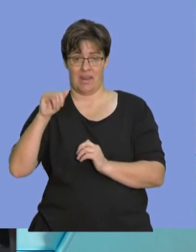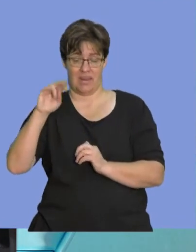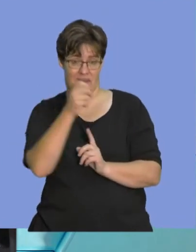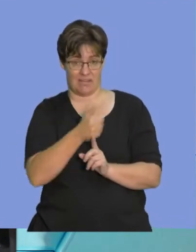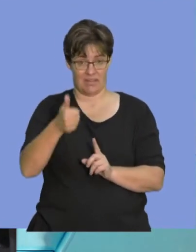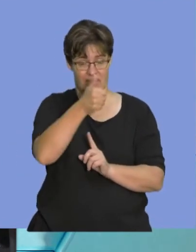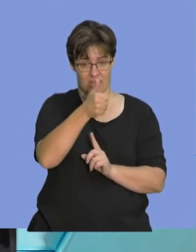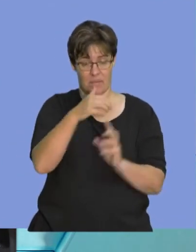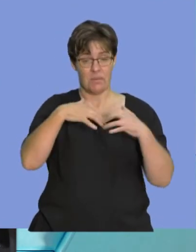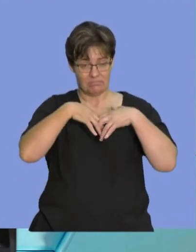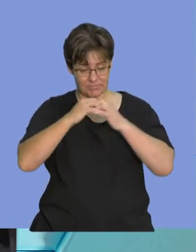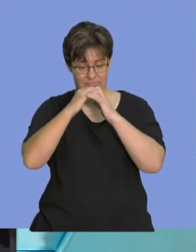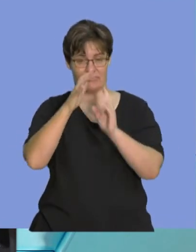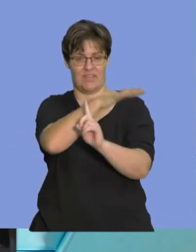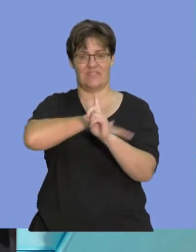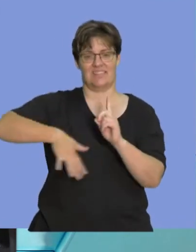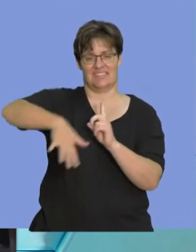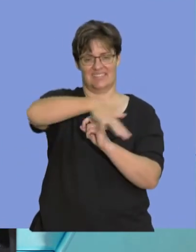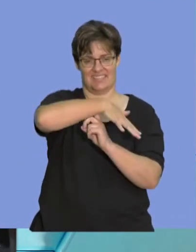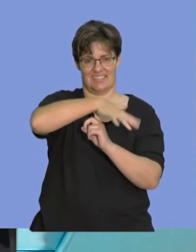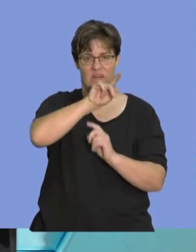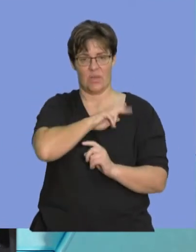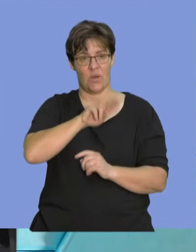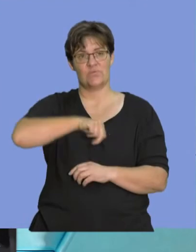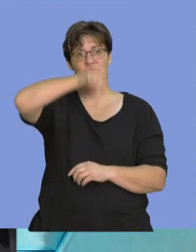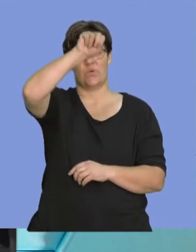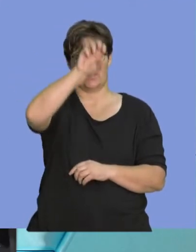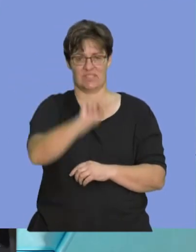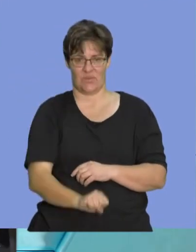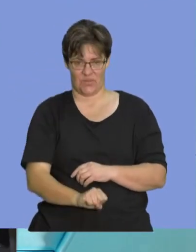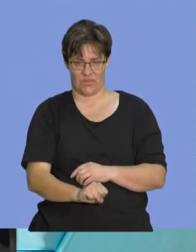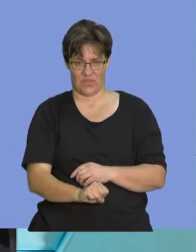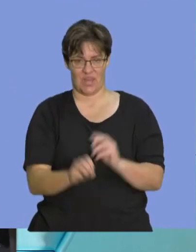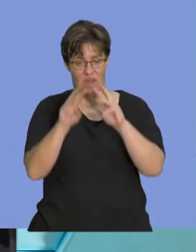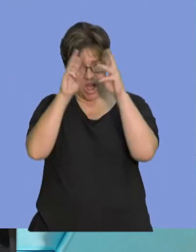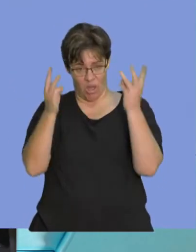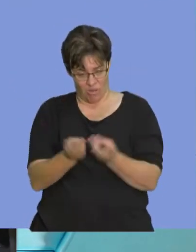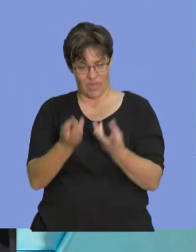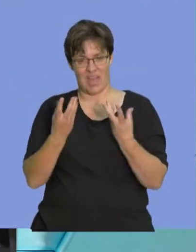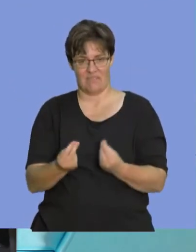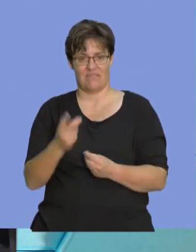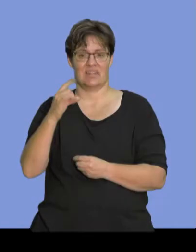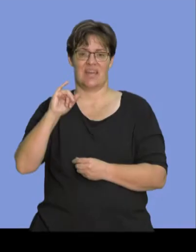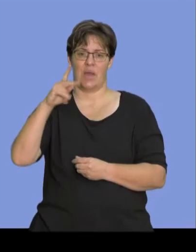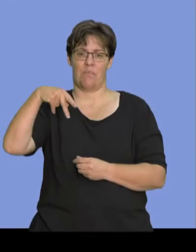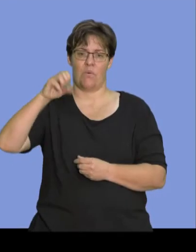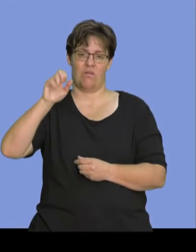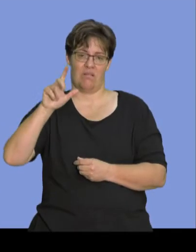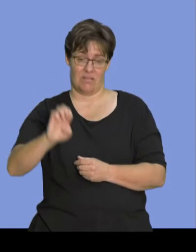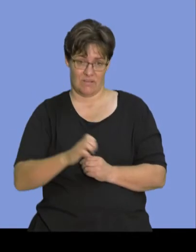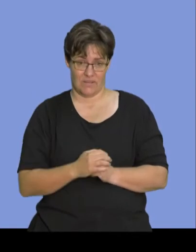create a magnetic field, which is why we've got the north-south pole, and the Earth is actually a dipole, okay?